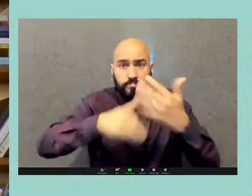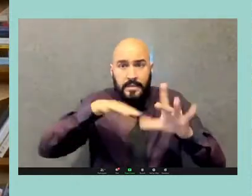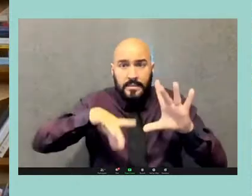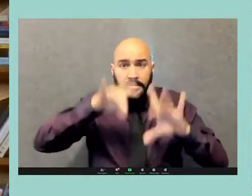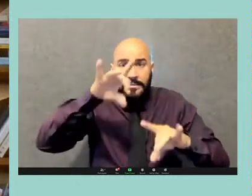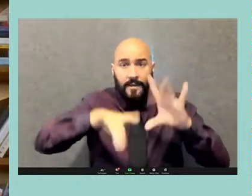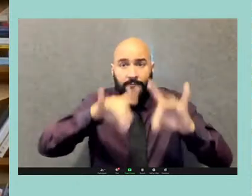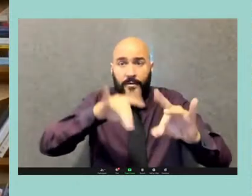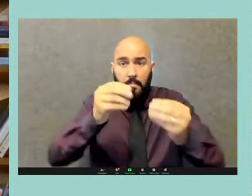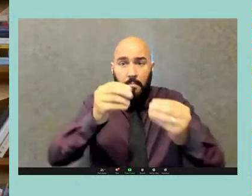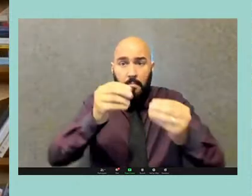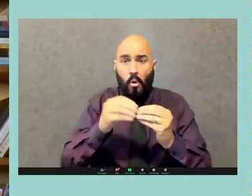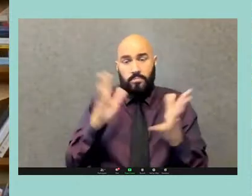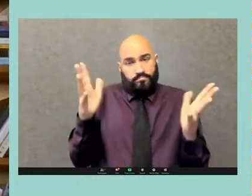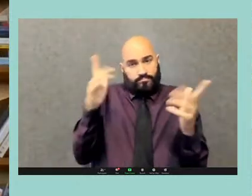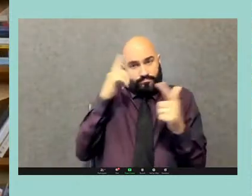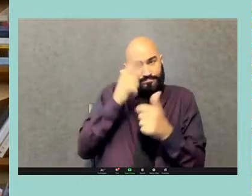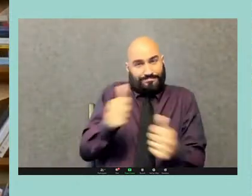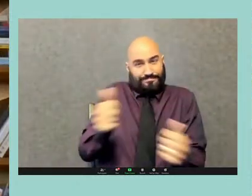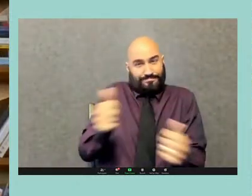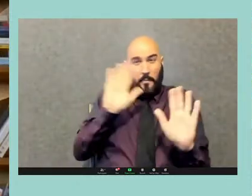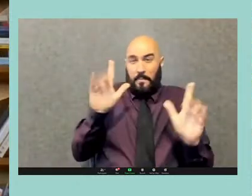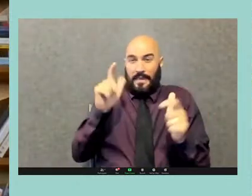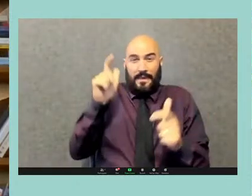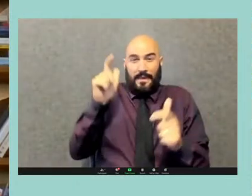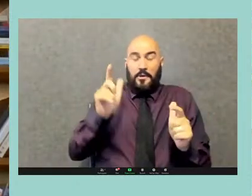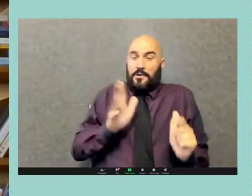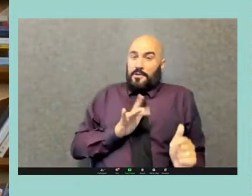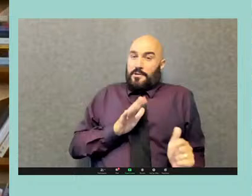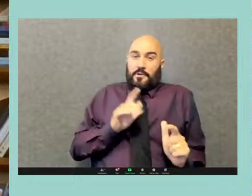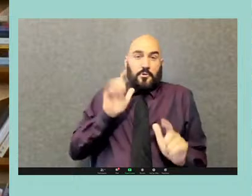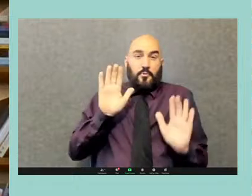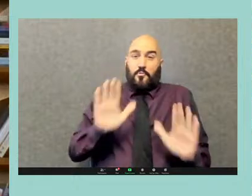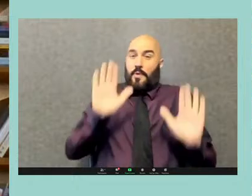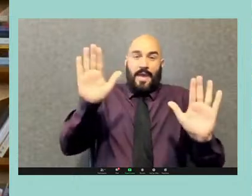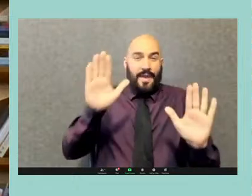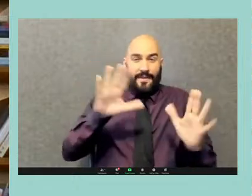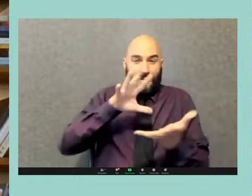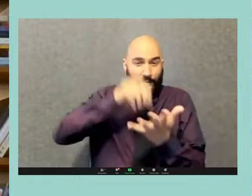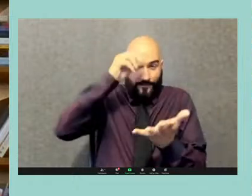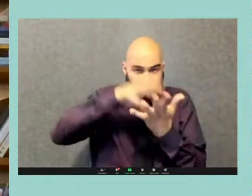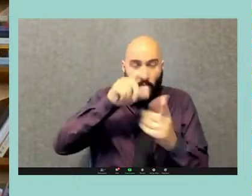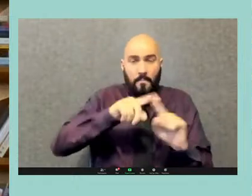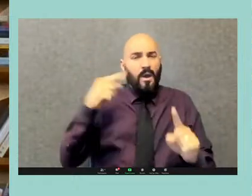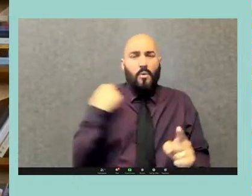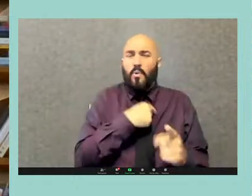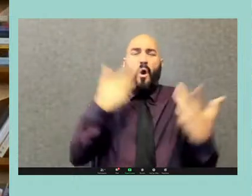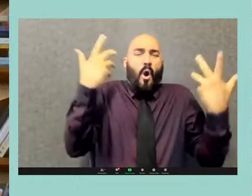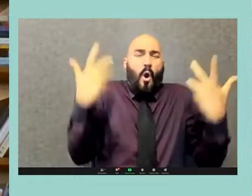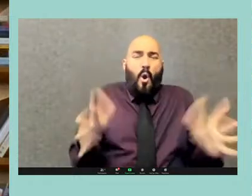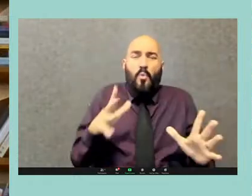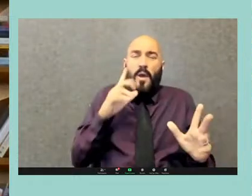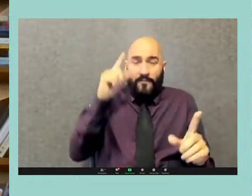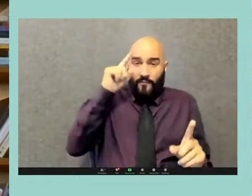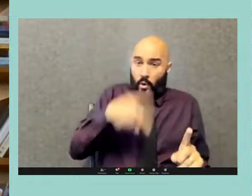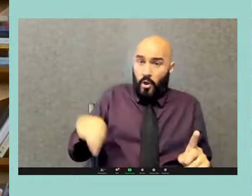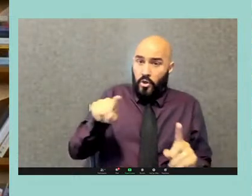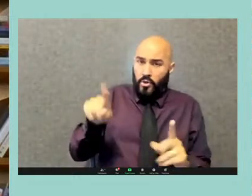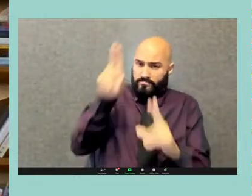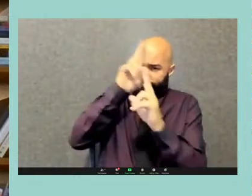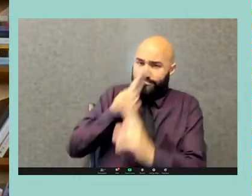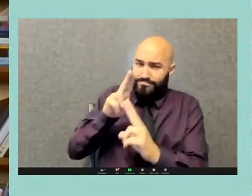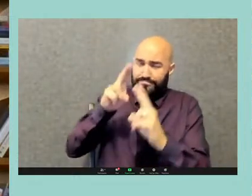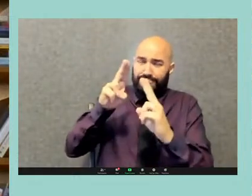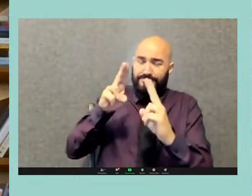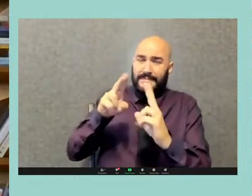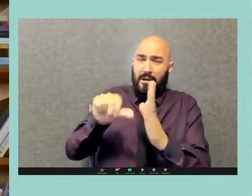unfolding. We are already in awe of you, and all of us gathered